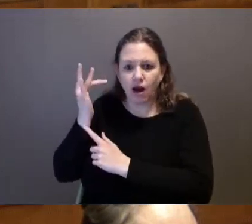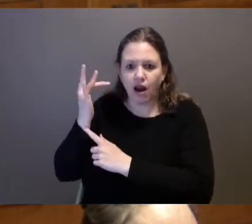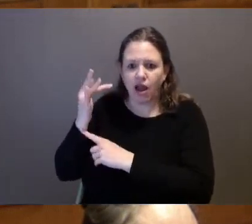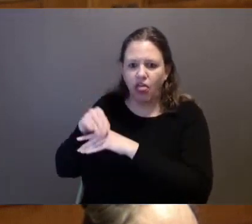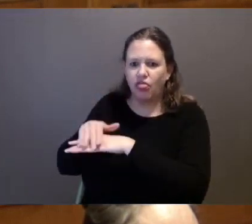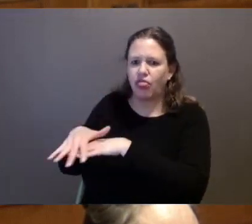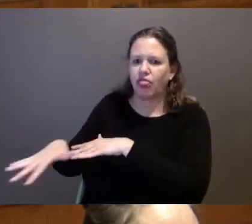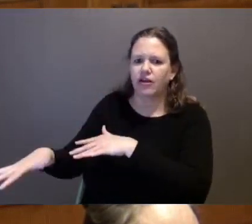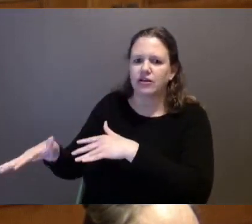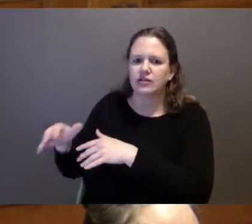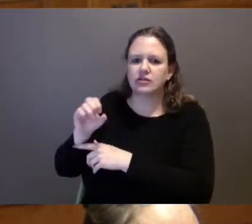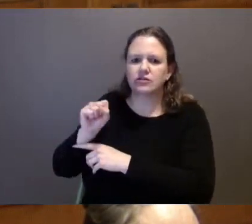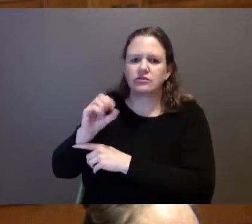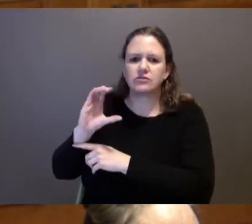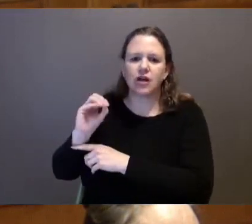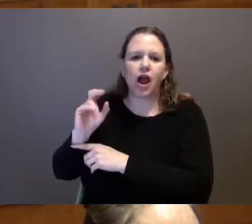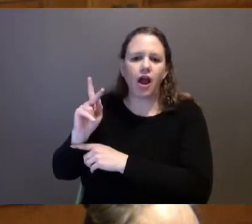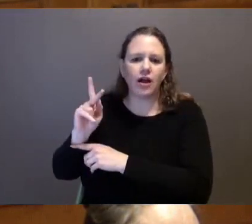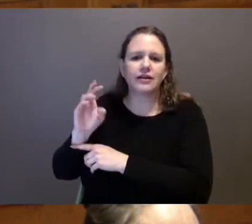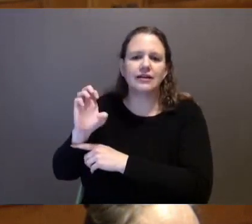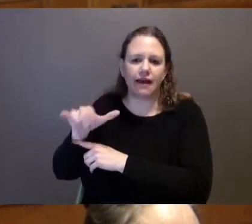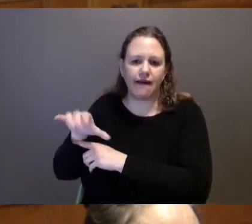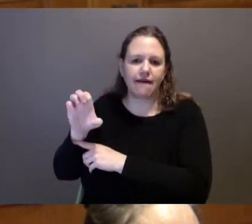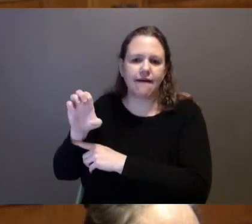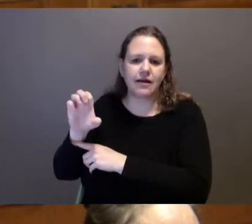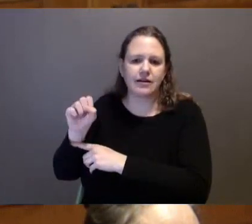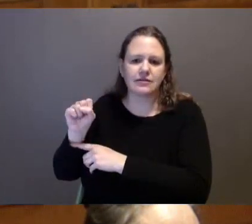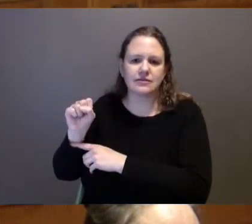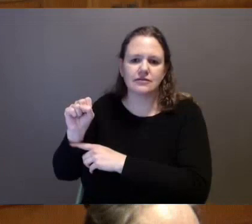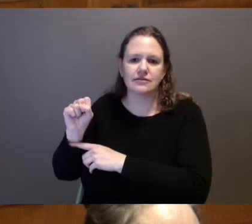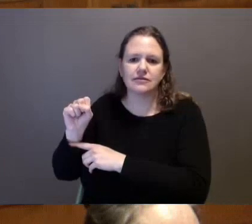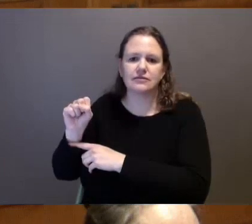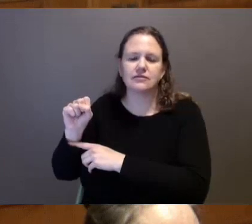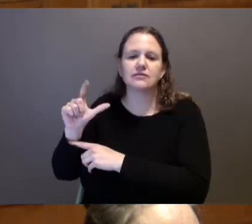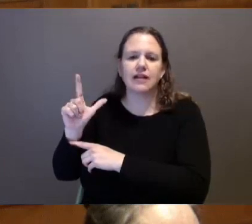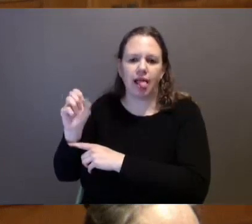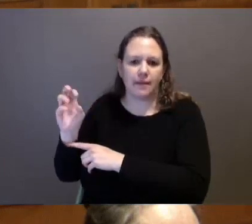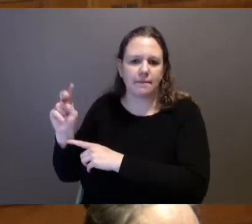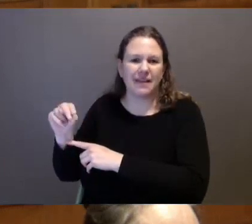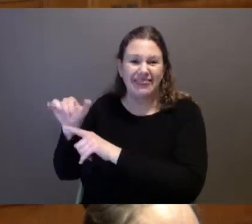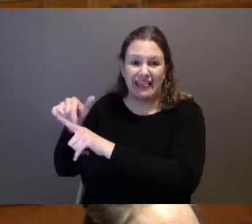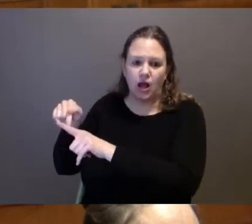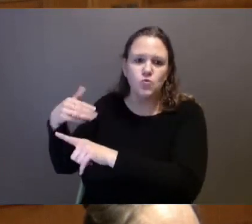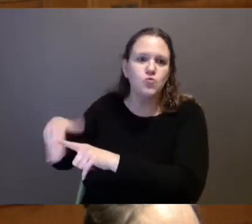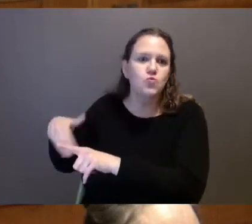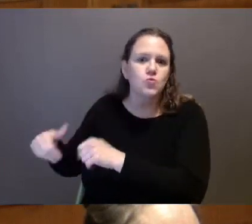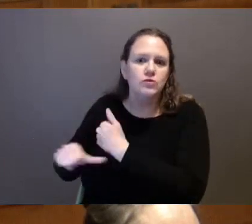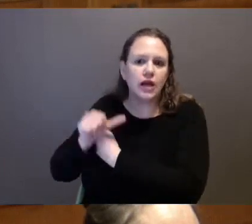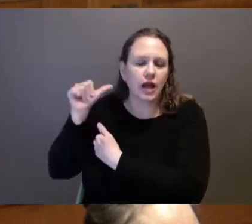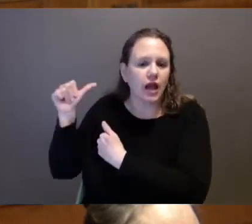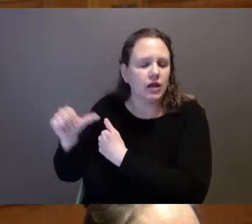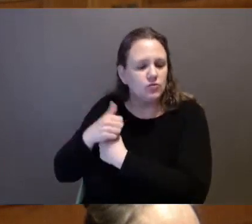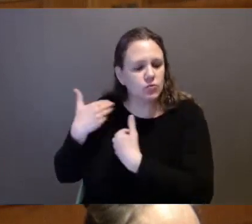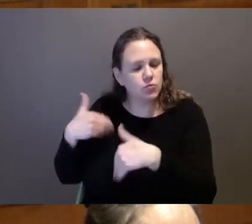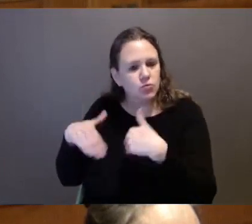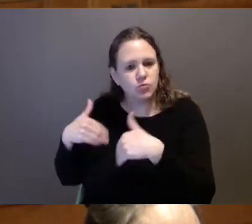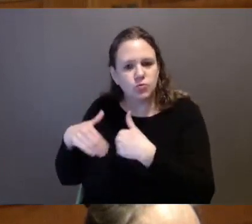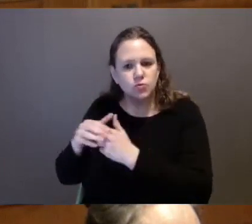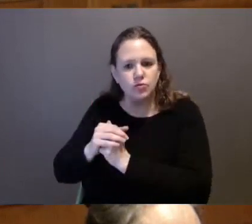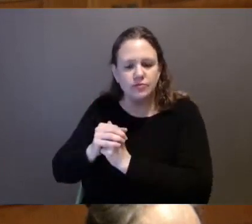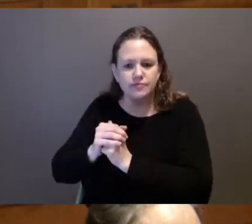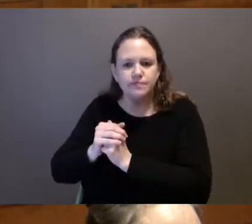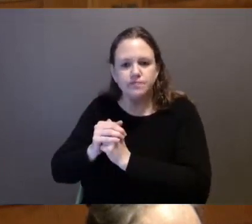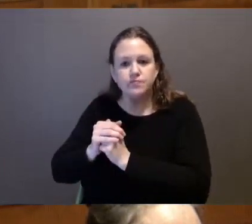scientists, concerned citizens, and others have called on this government to stop the ongoing release of farmed salmon blood into the Fraser